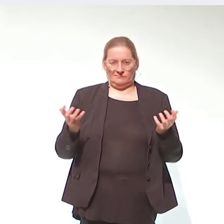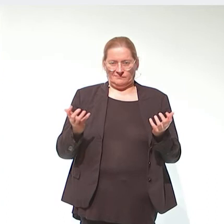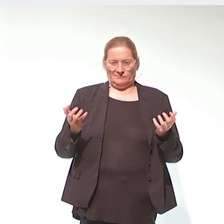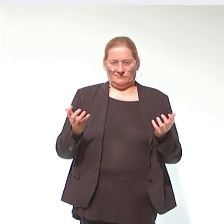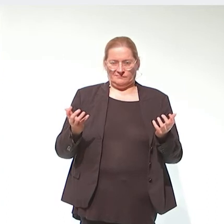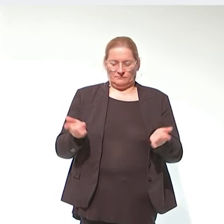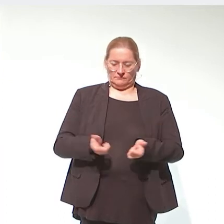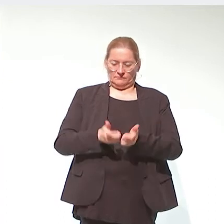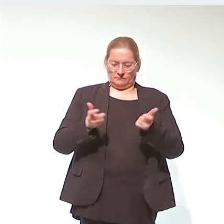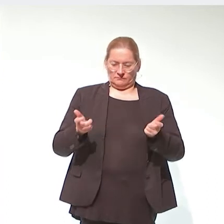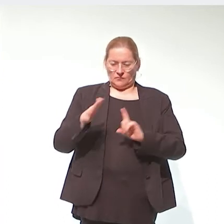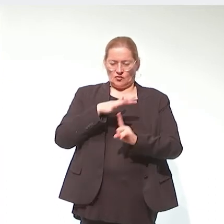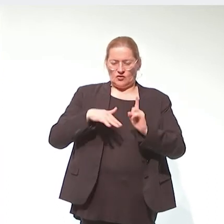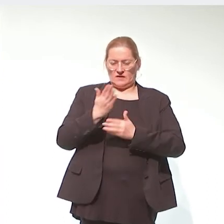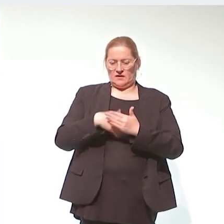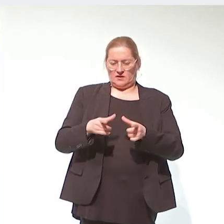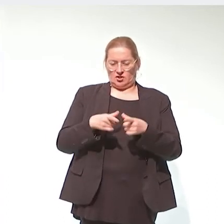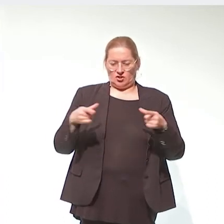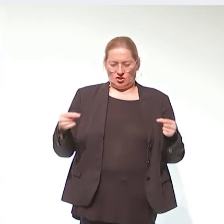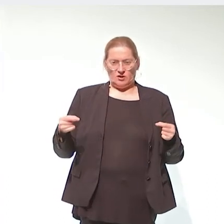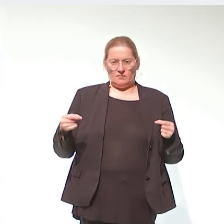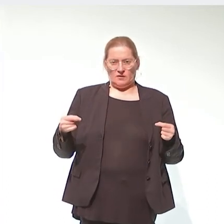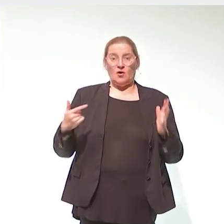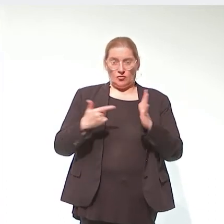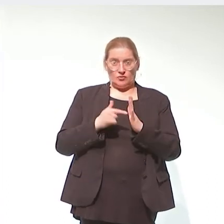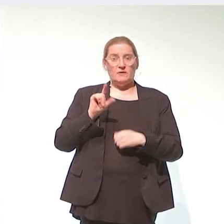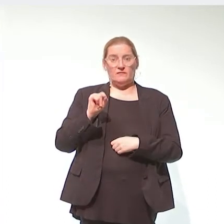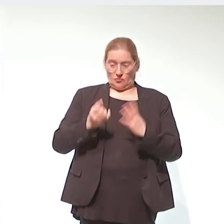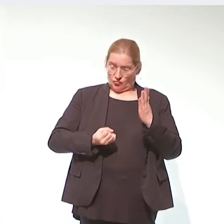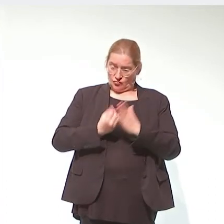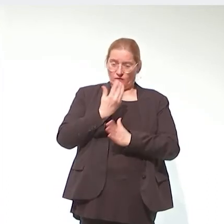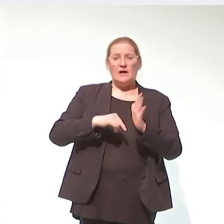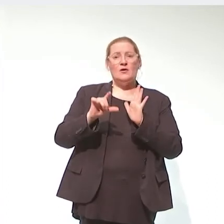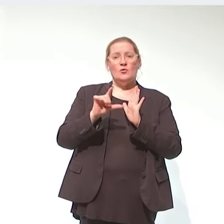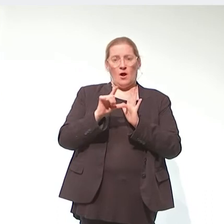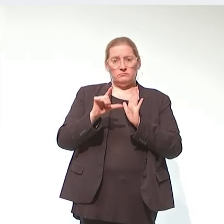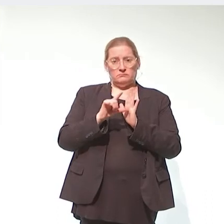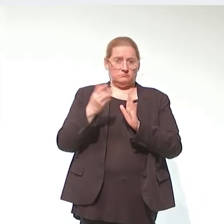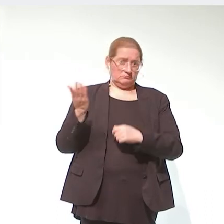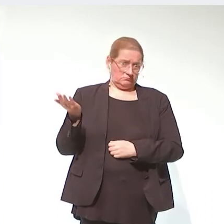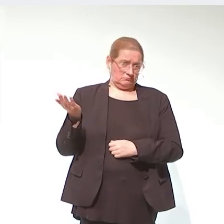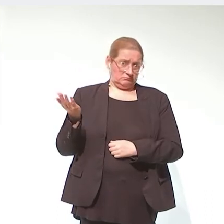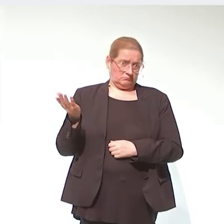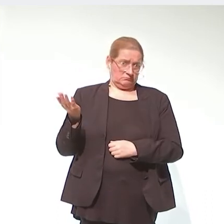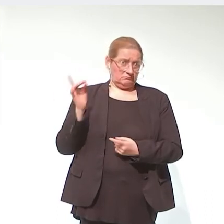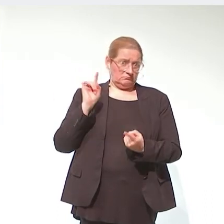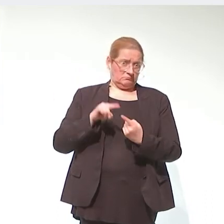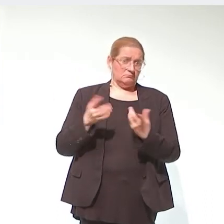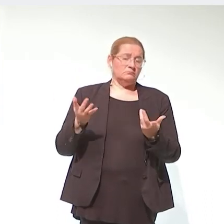2020 for the establishment and registration of social enterprises. So we hope